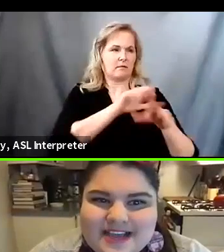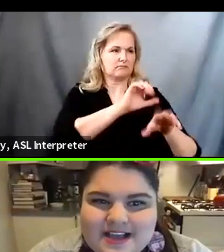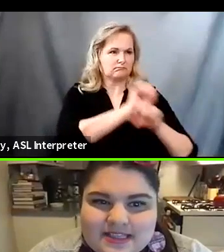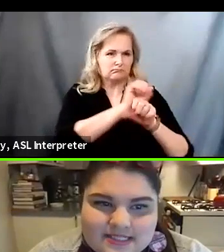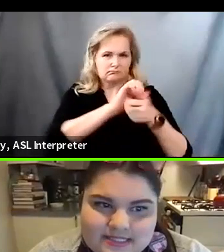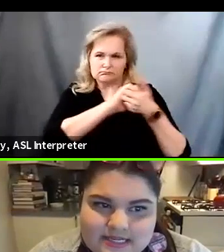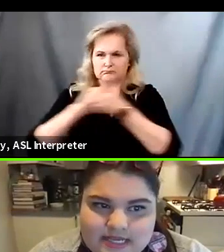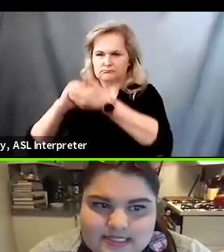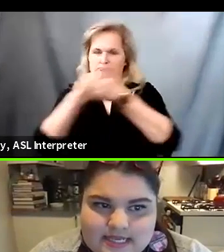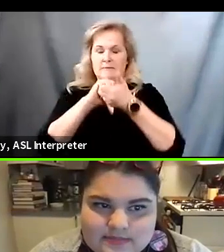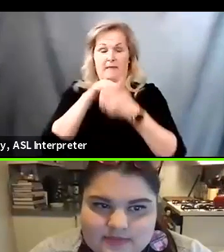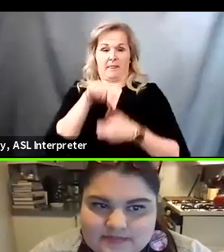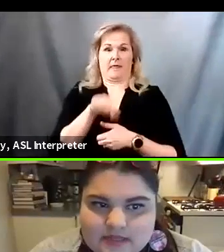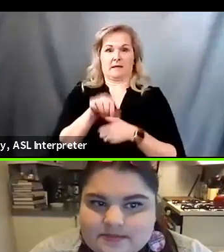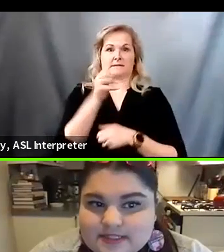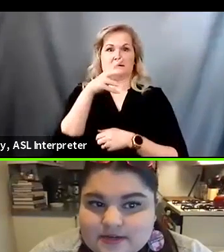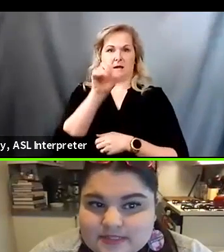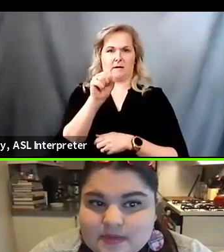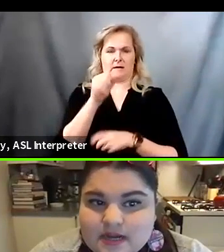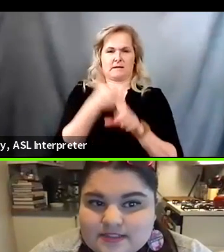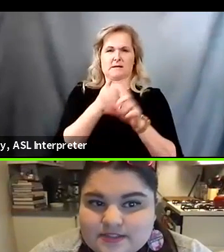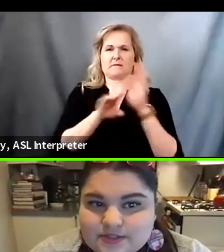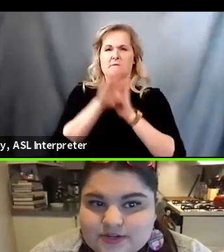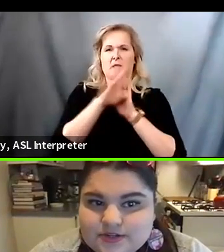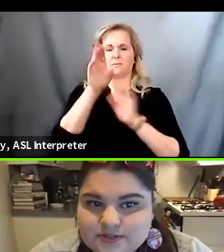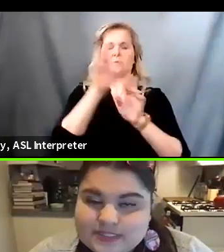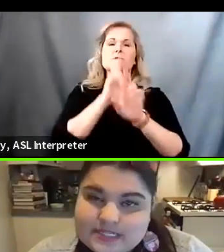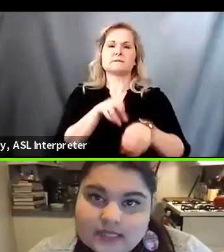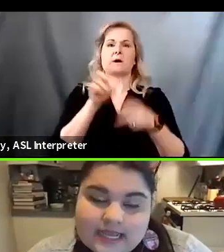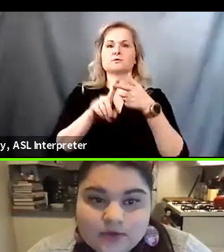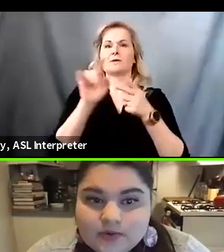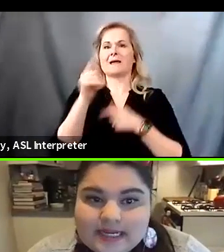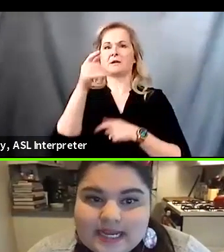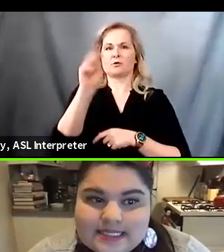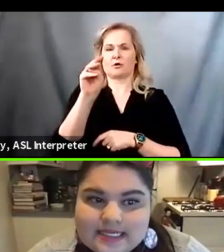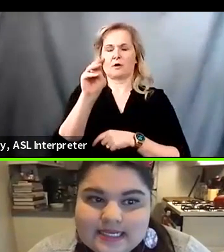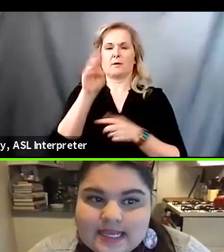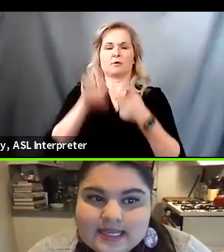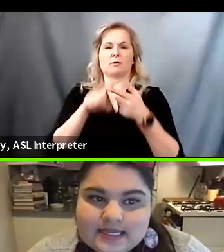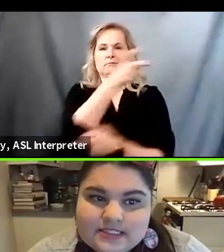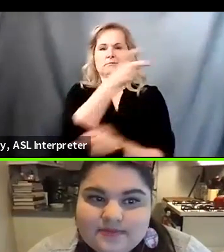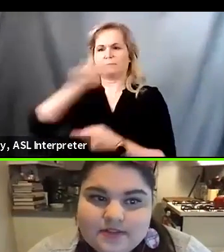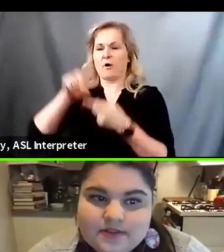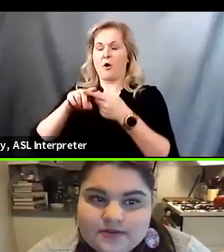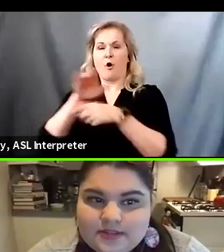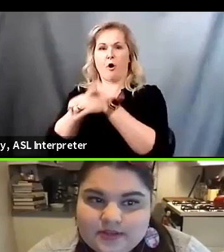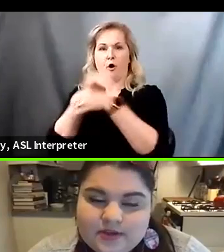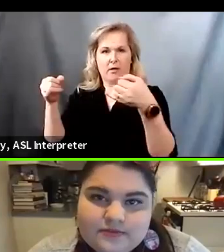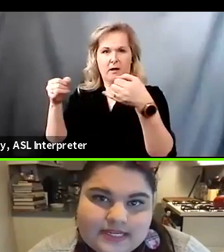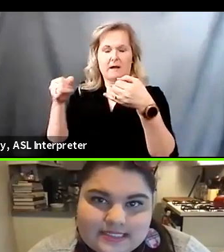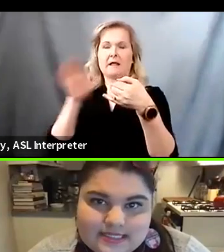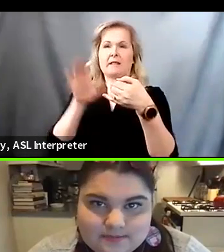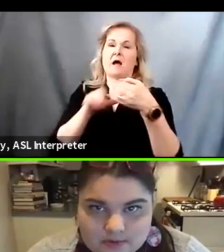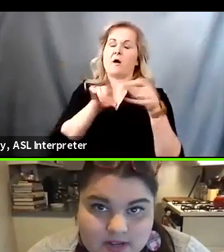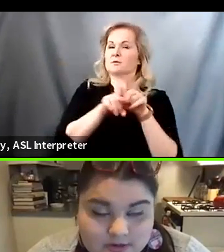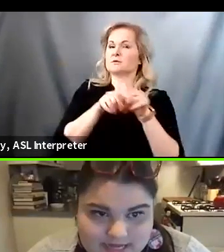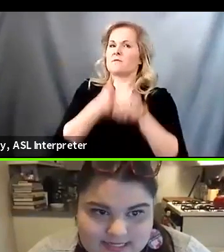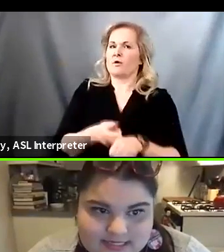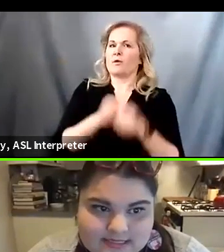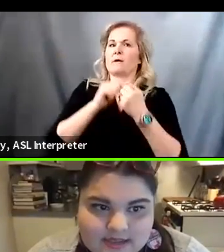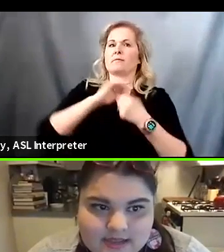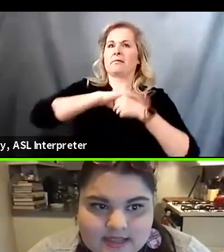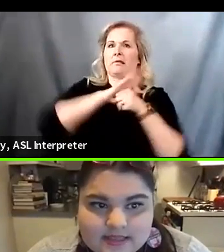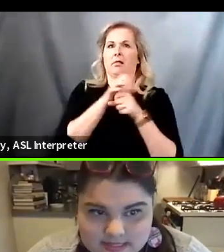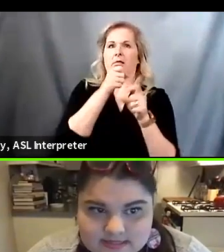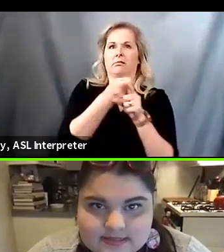mediums. This series has been developed as our response to the turn towards online organizing that has followed the COVID-19